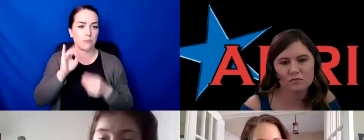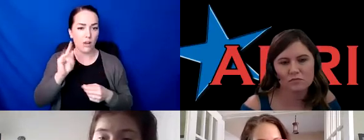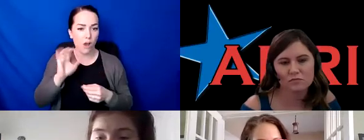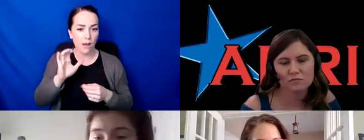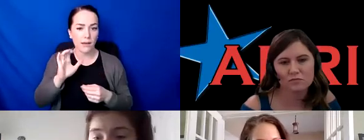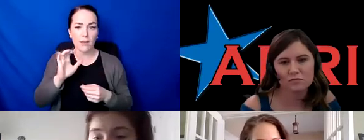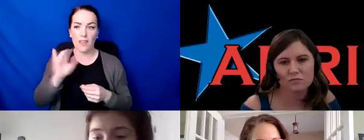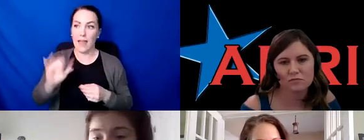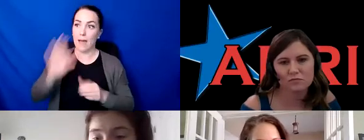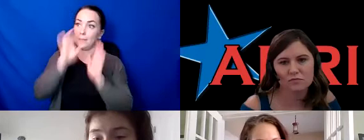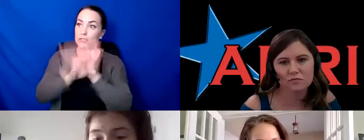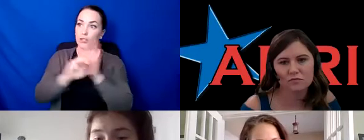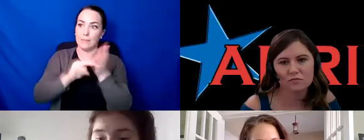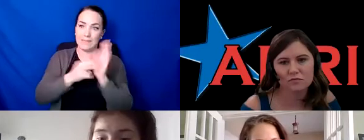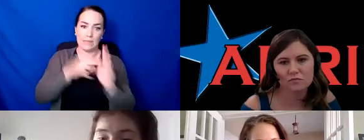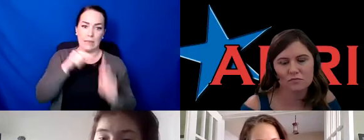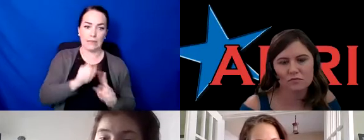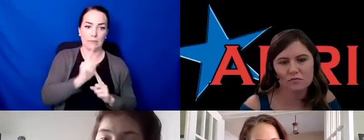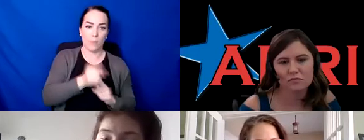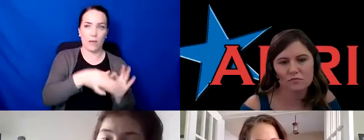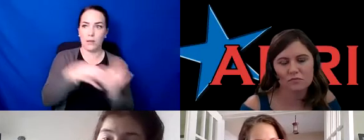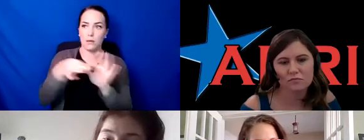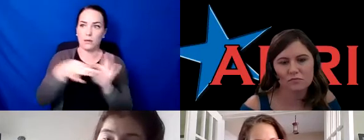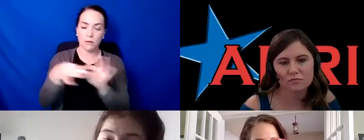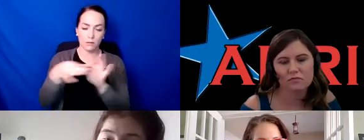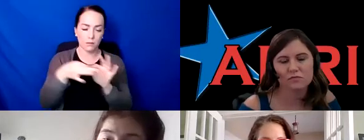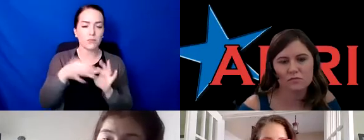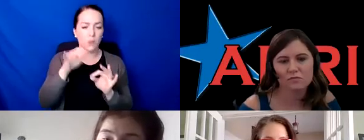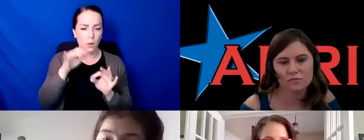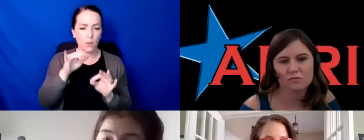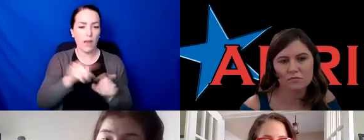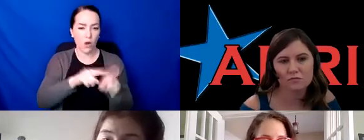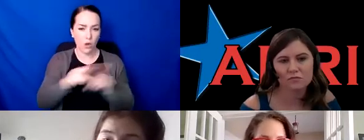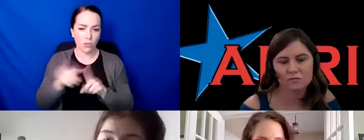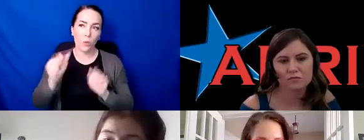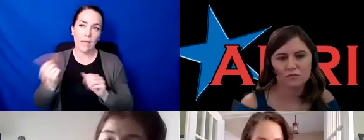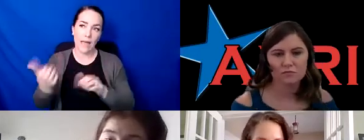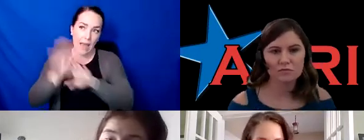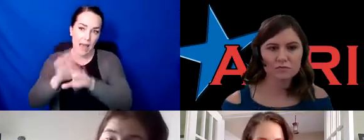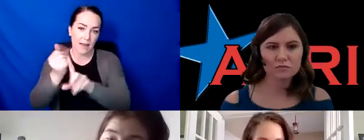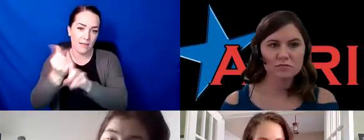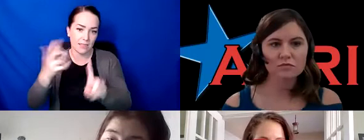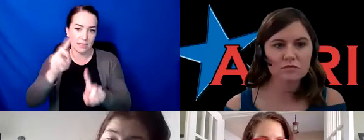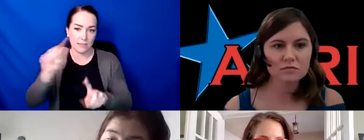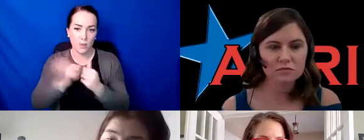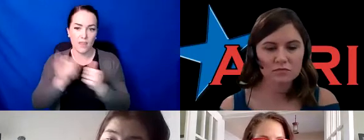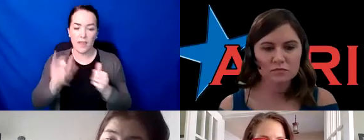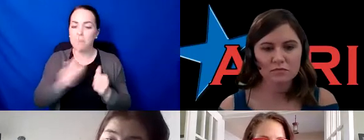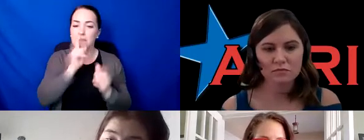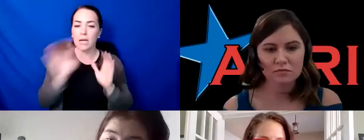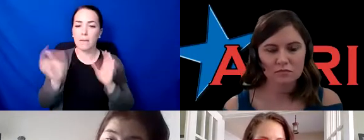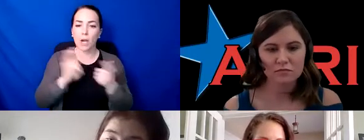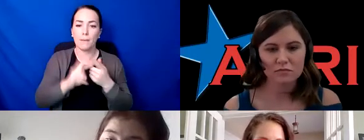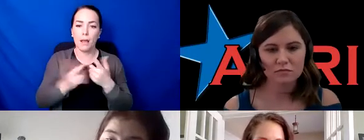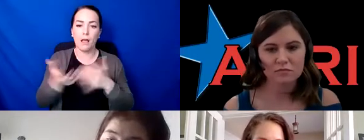with, but placing those disability specific things over that and not comparing, but like layering